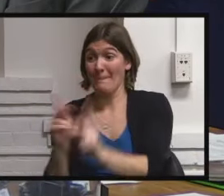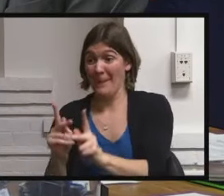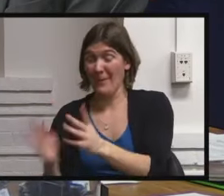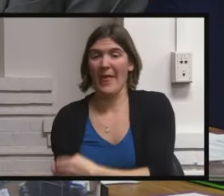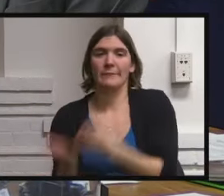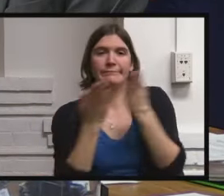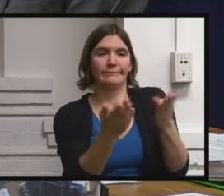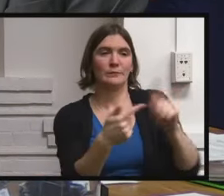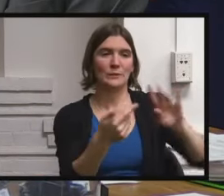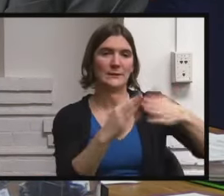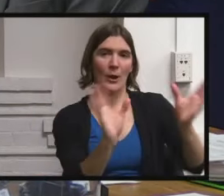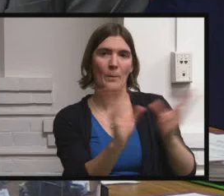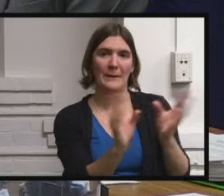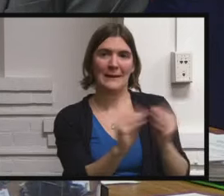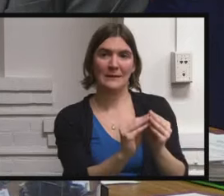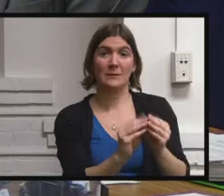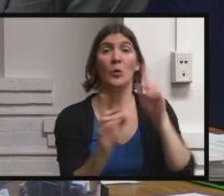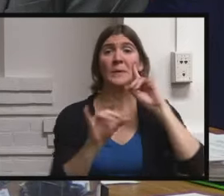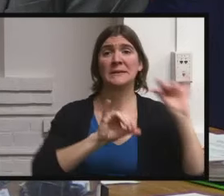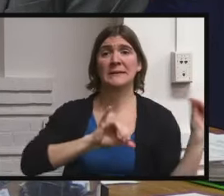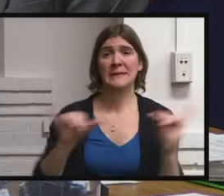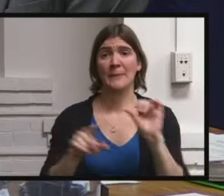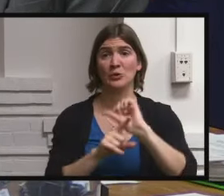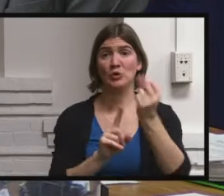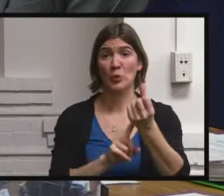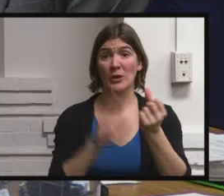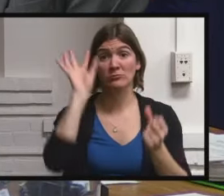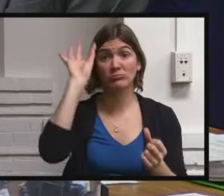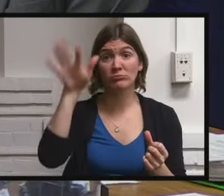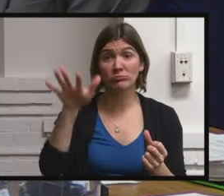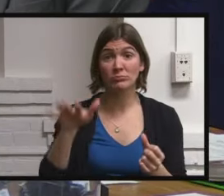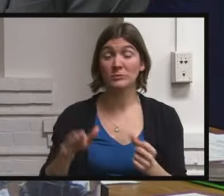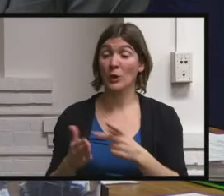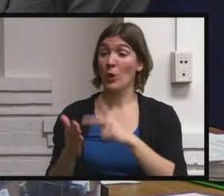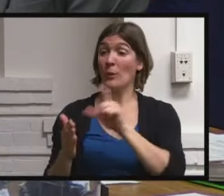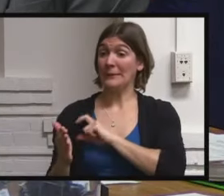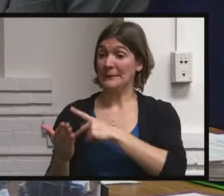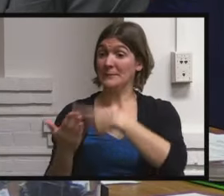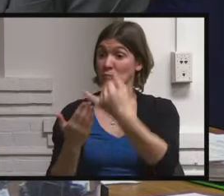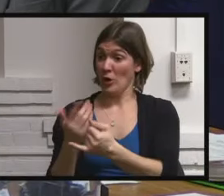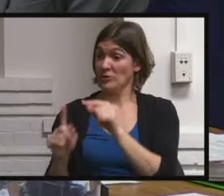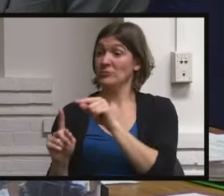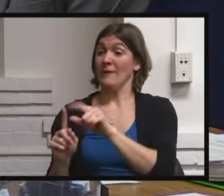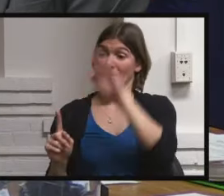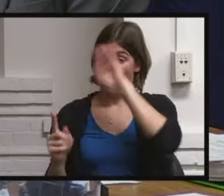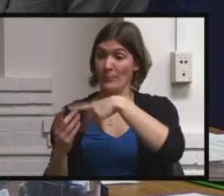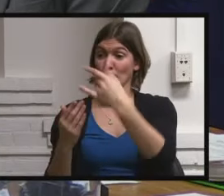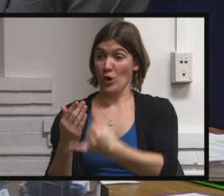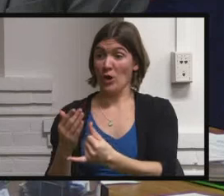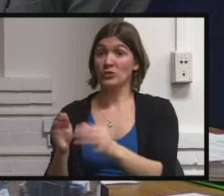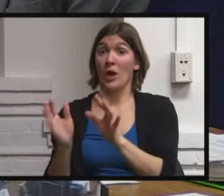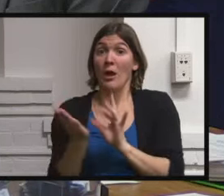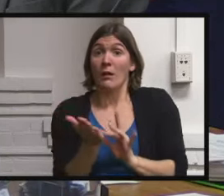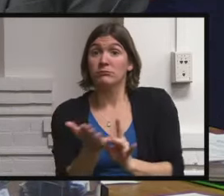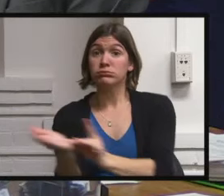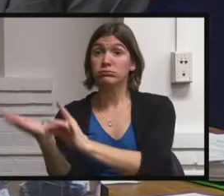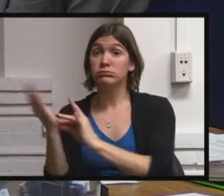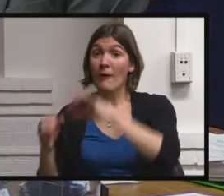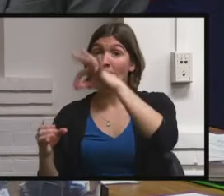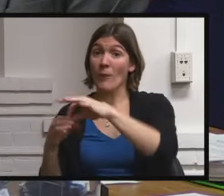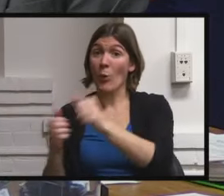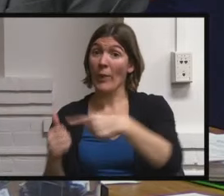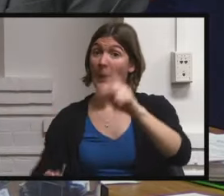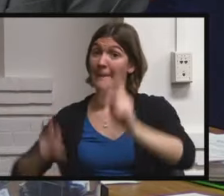large. And it may be something to consider to put some sort of an item or